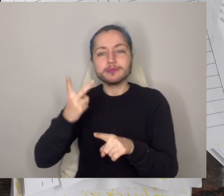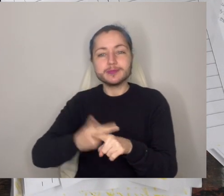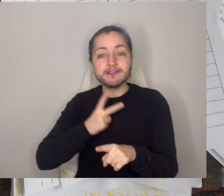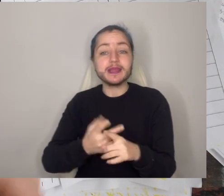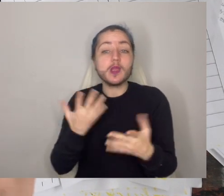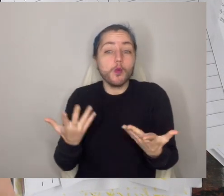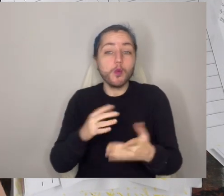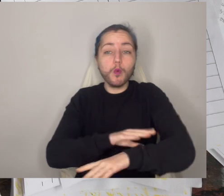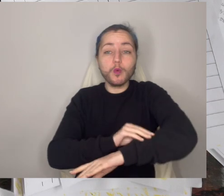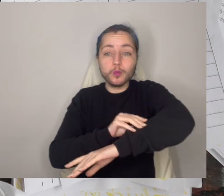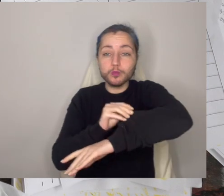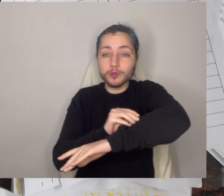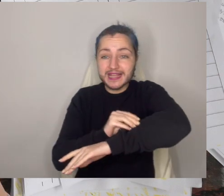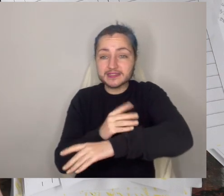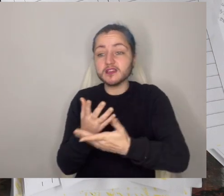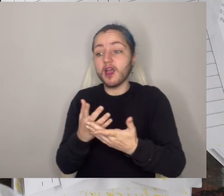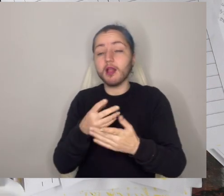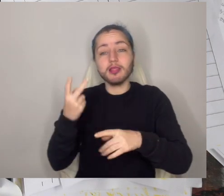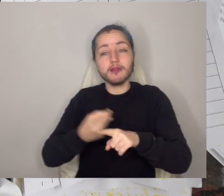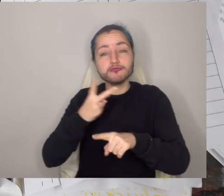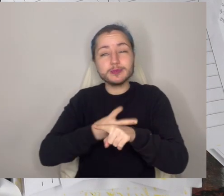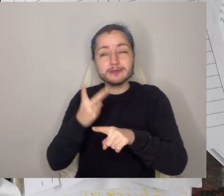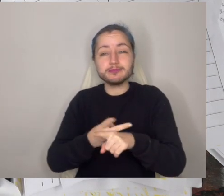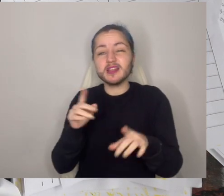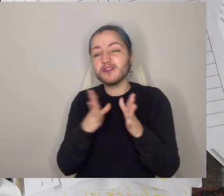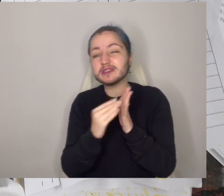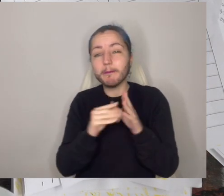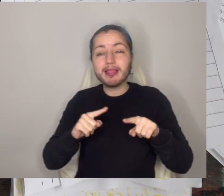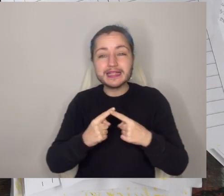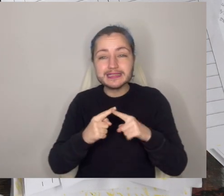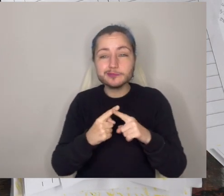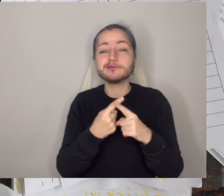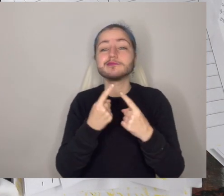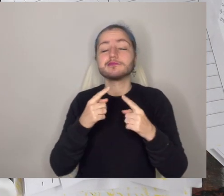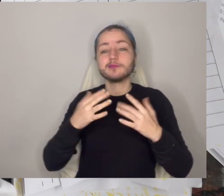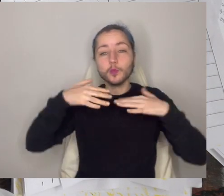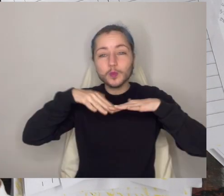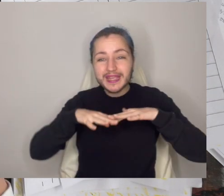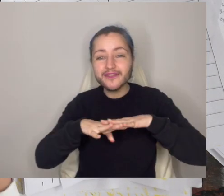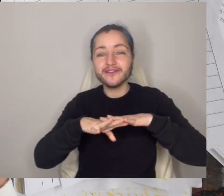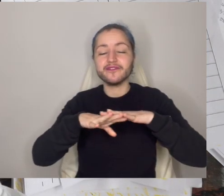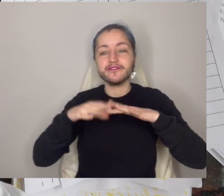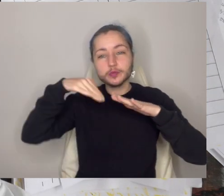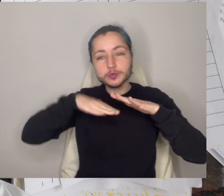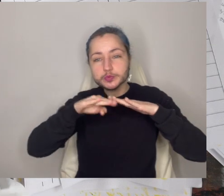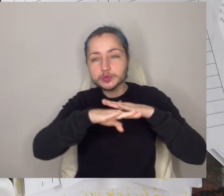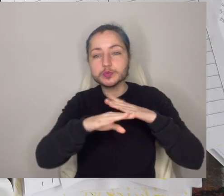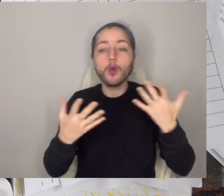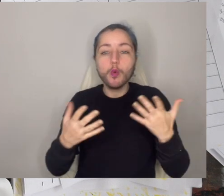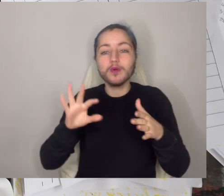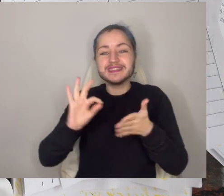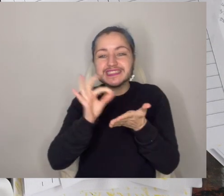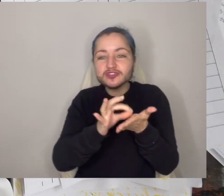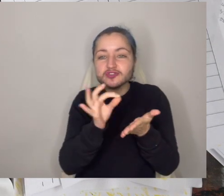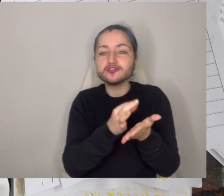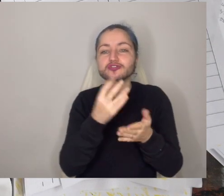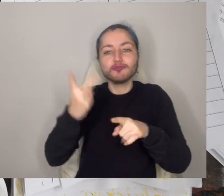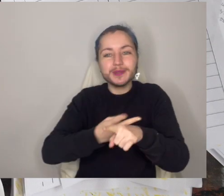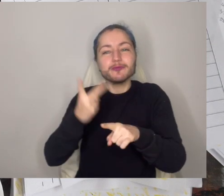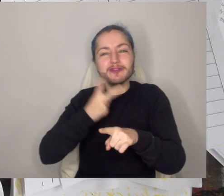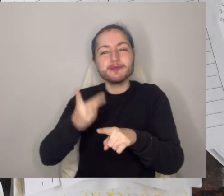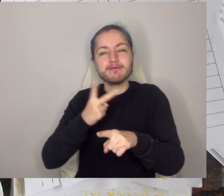just wander off and you can think about other things. So that's a basis of a lot of the things that we do in the studio,